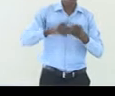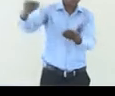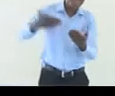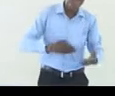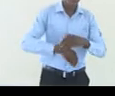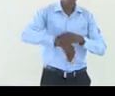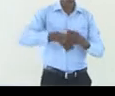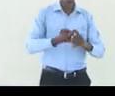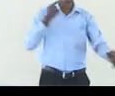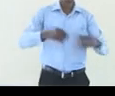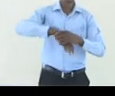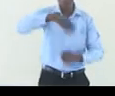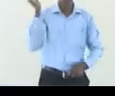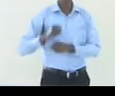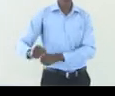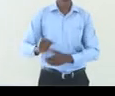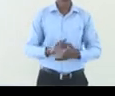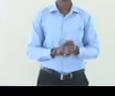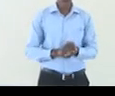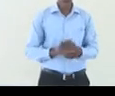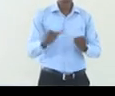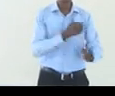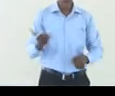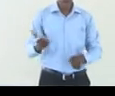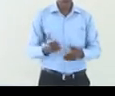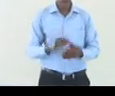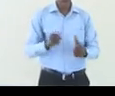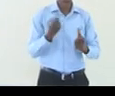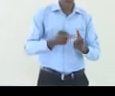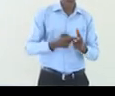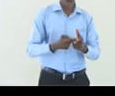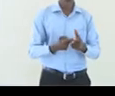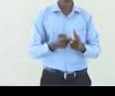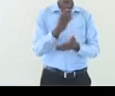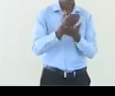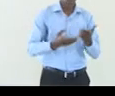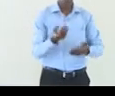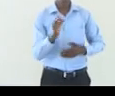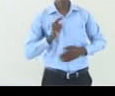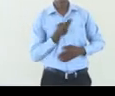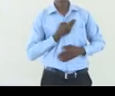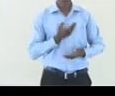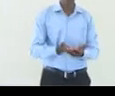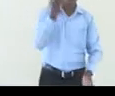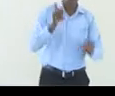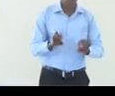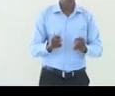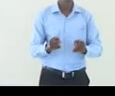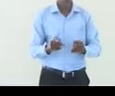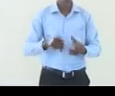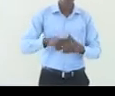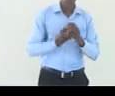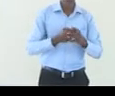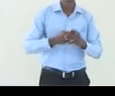import everything down to toothpick. Everything. Then, in fact, some of us rich people began to